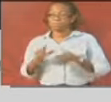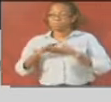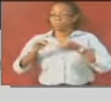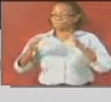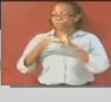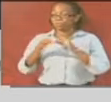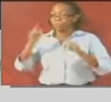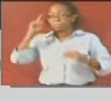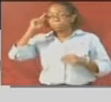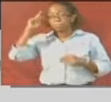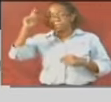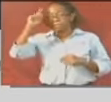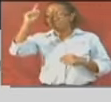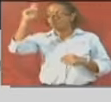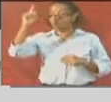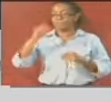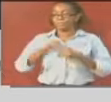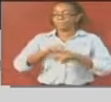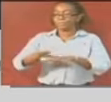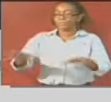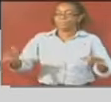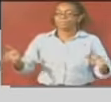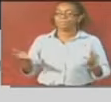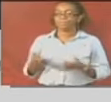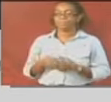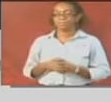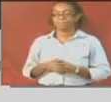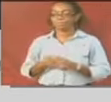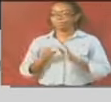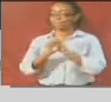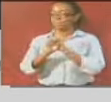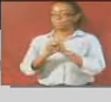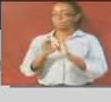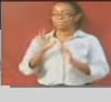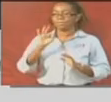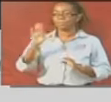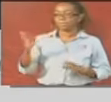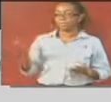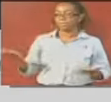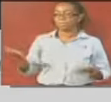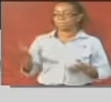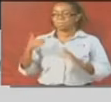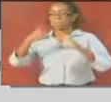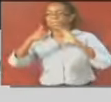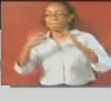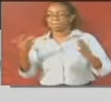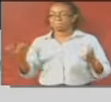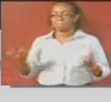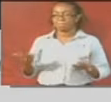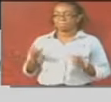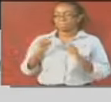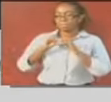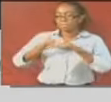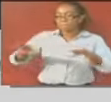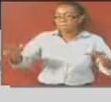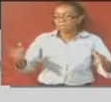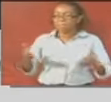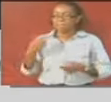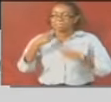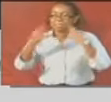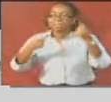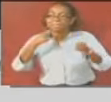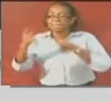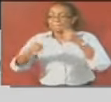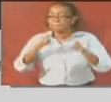it's made worse by social media like Facebook and WhatsApp, where reputable sources of information and news are